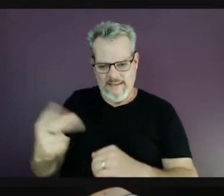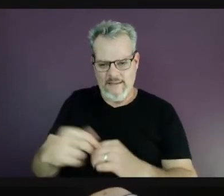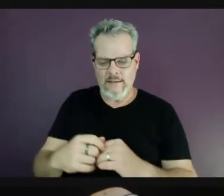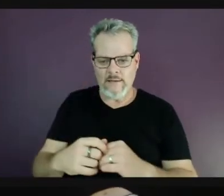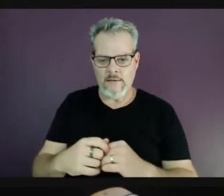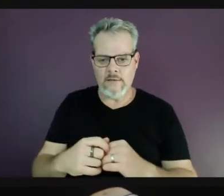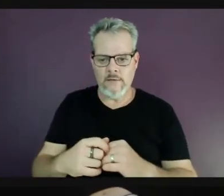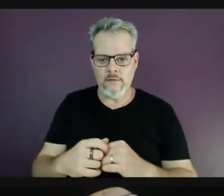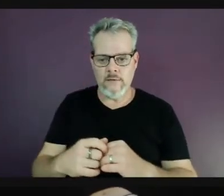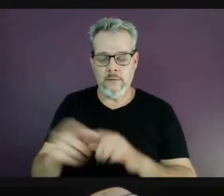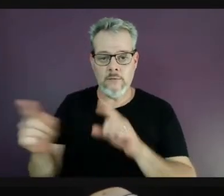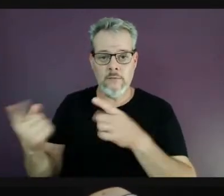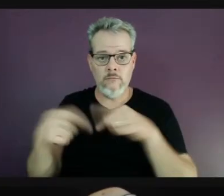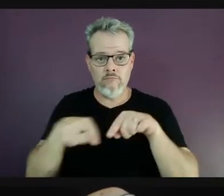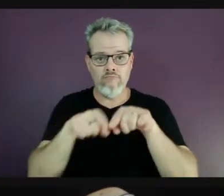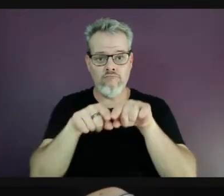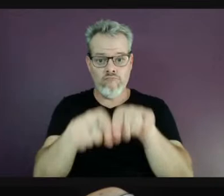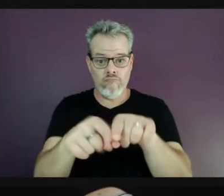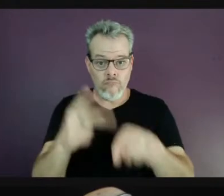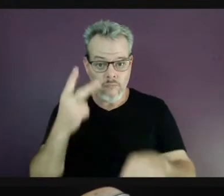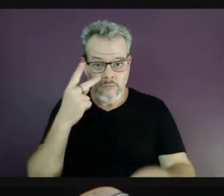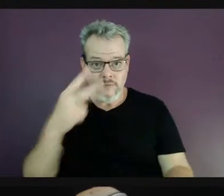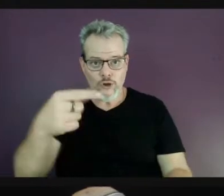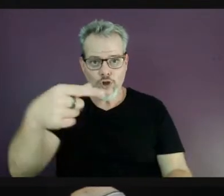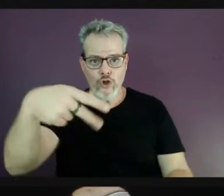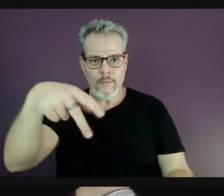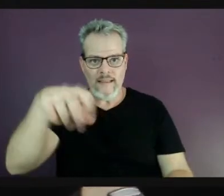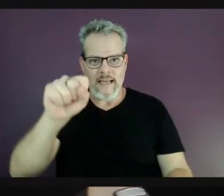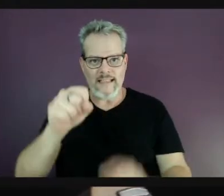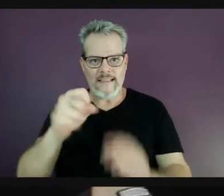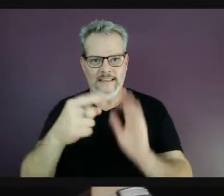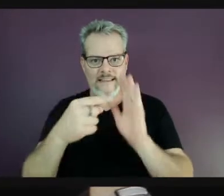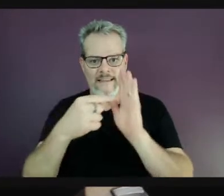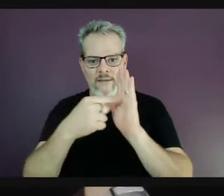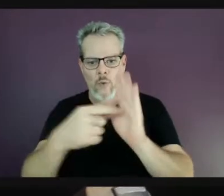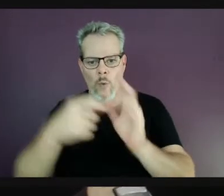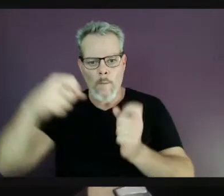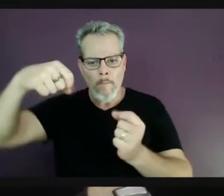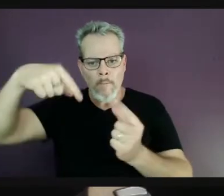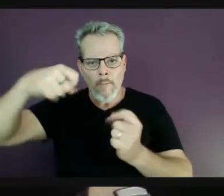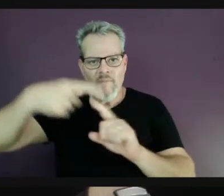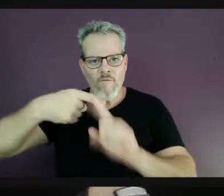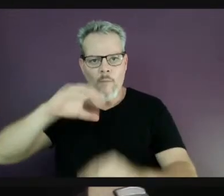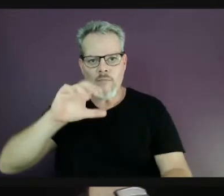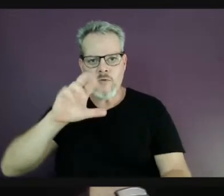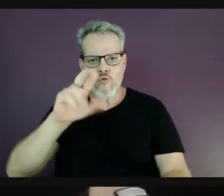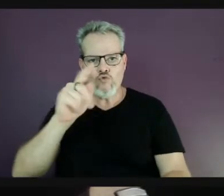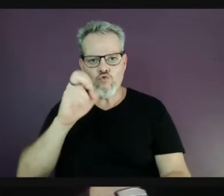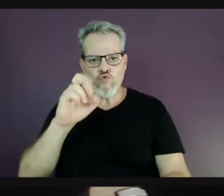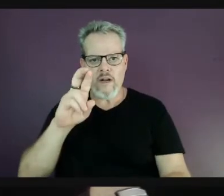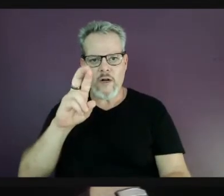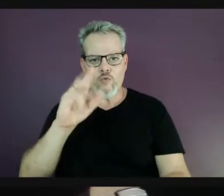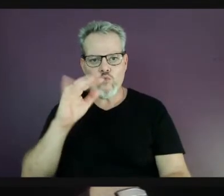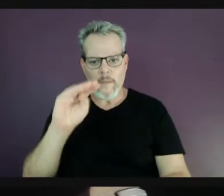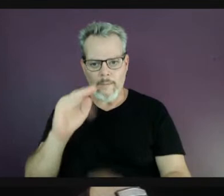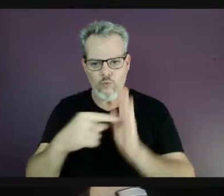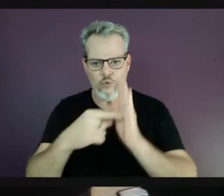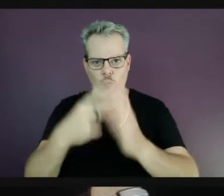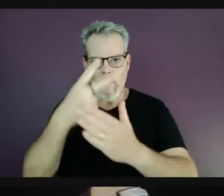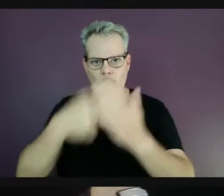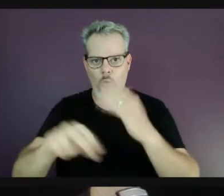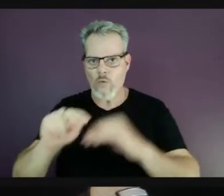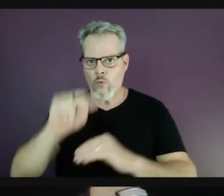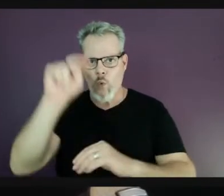with that, we have GPS signals from areas like the crater rim, where if we show you the north-south component